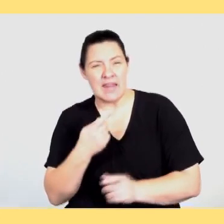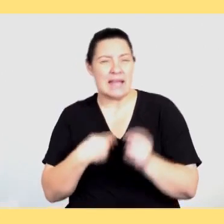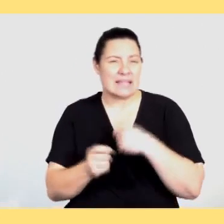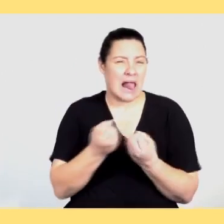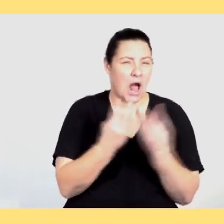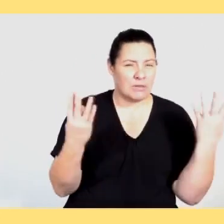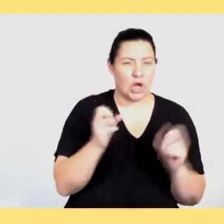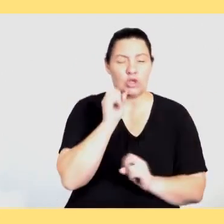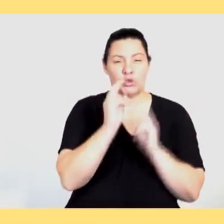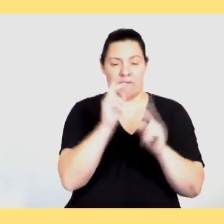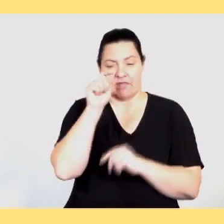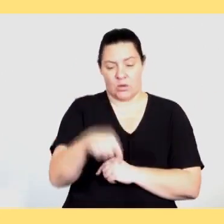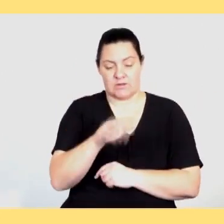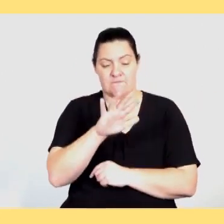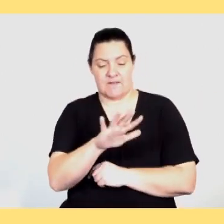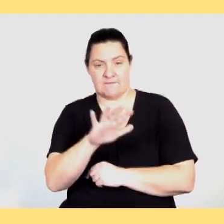to him of